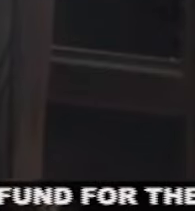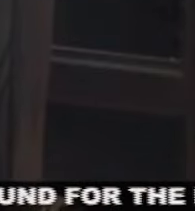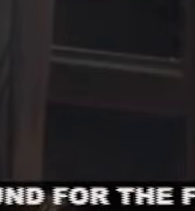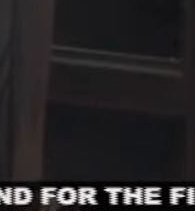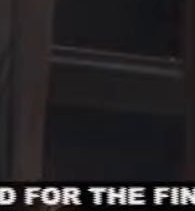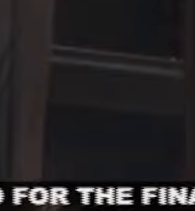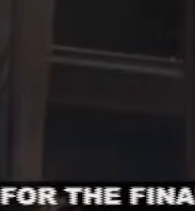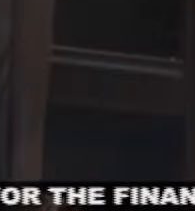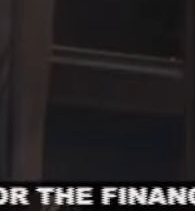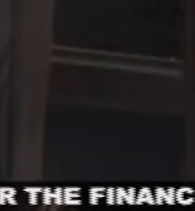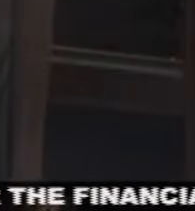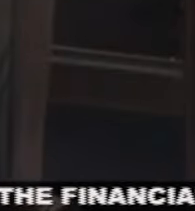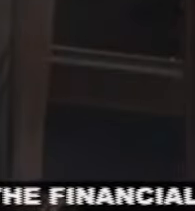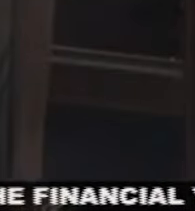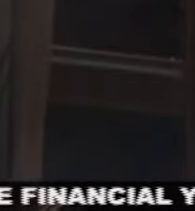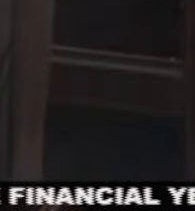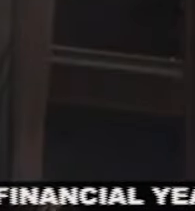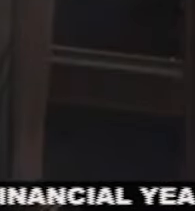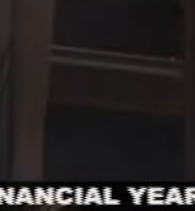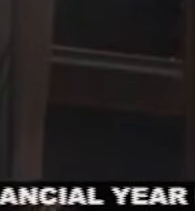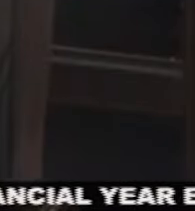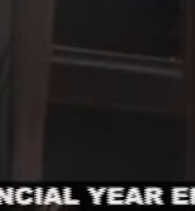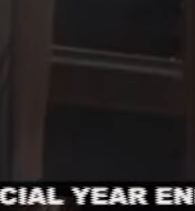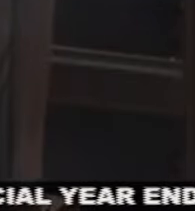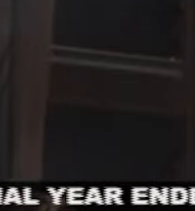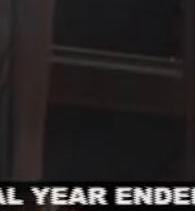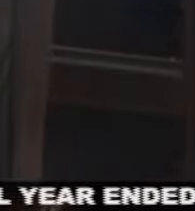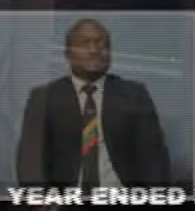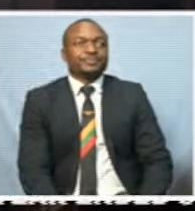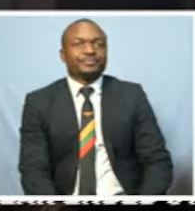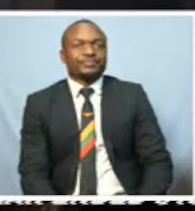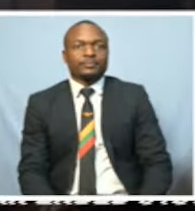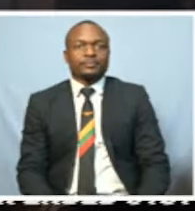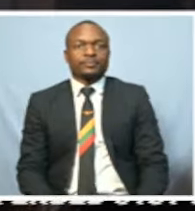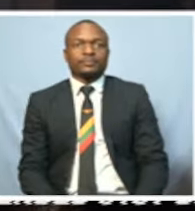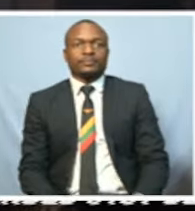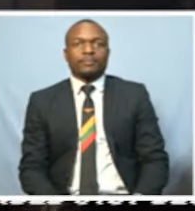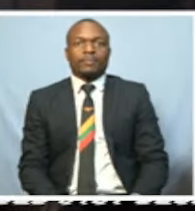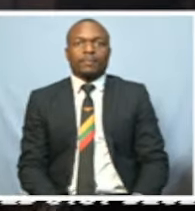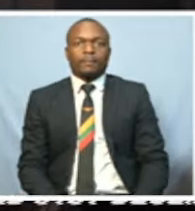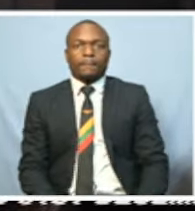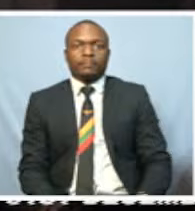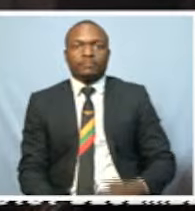Have we got IPCs?